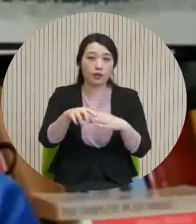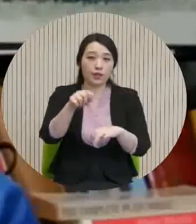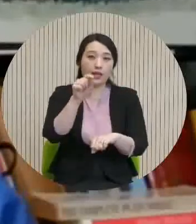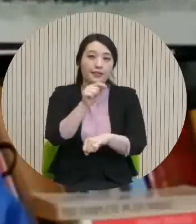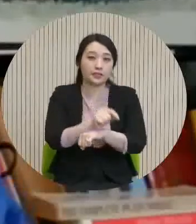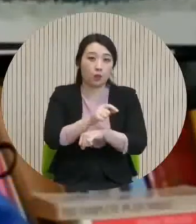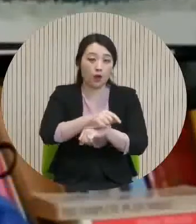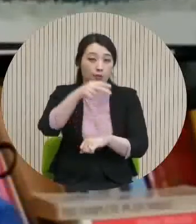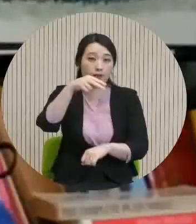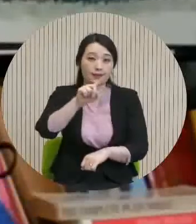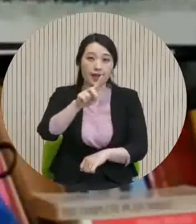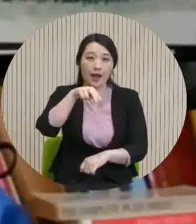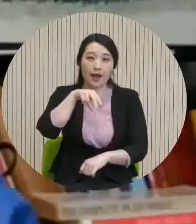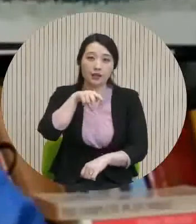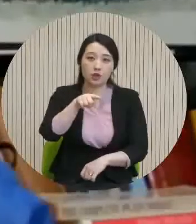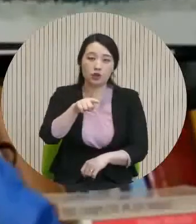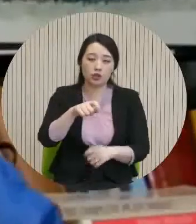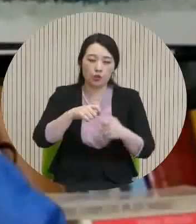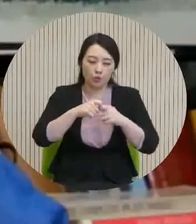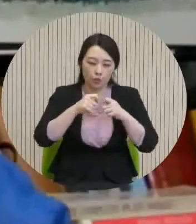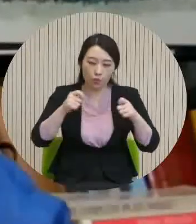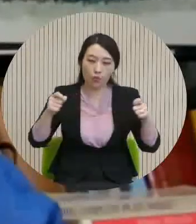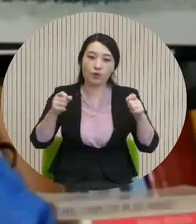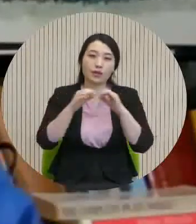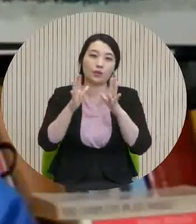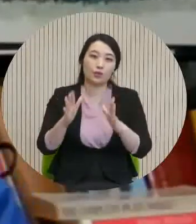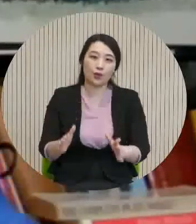been collecting,